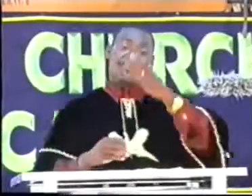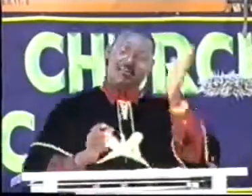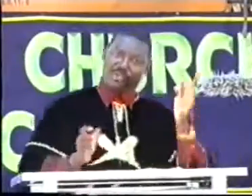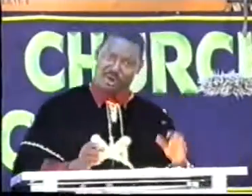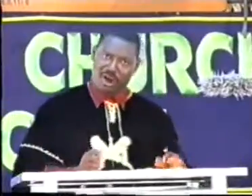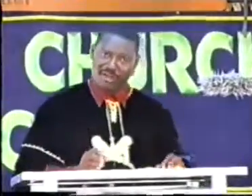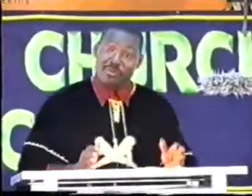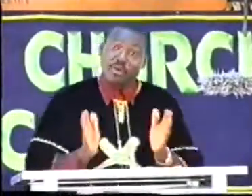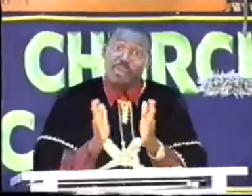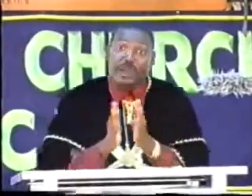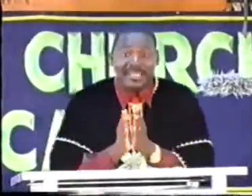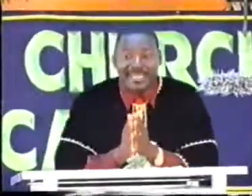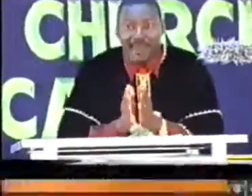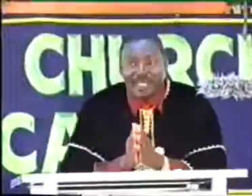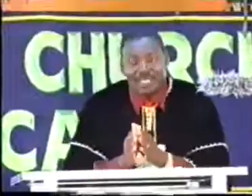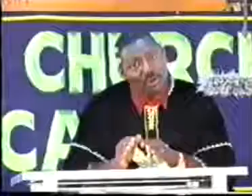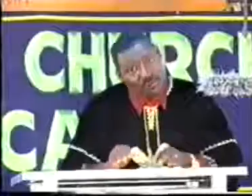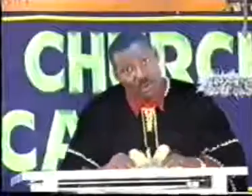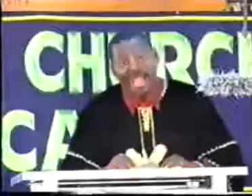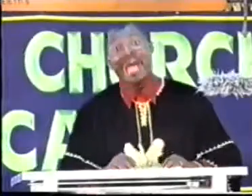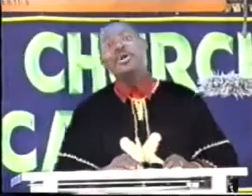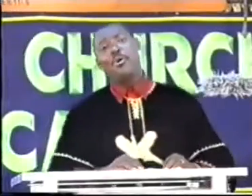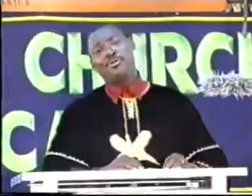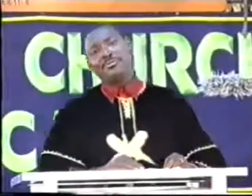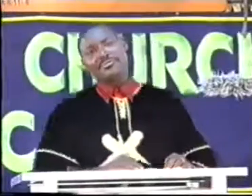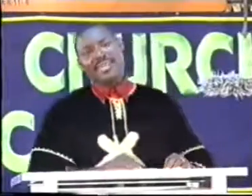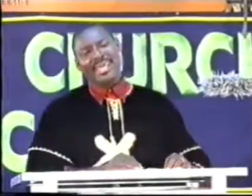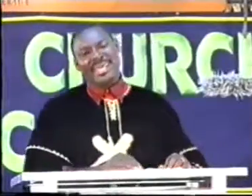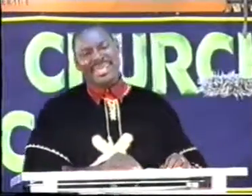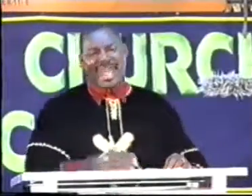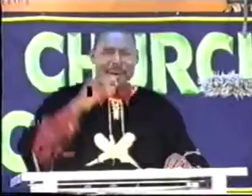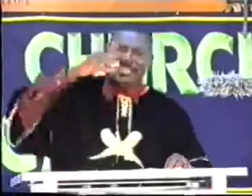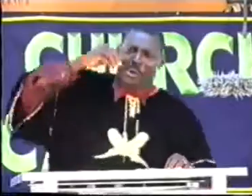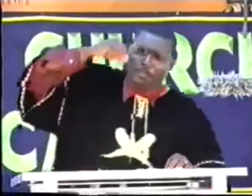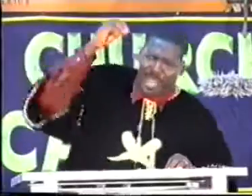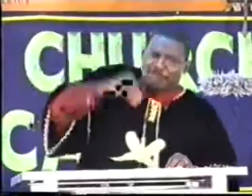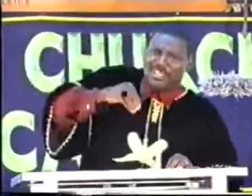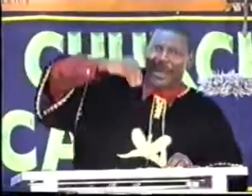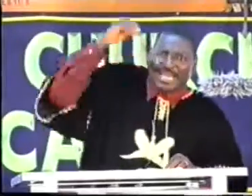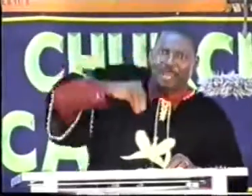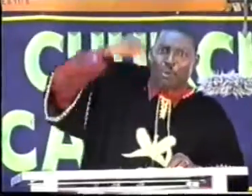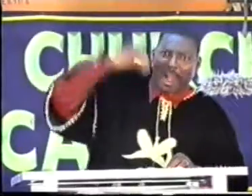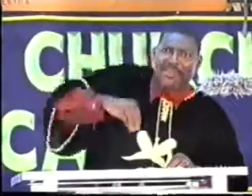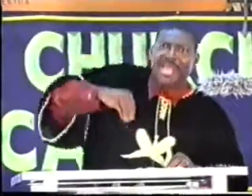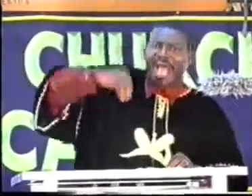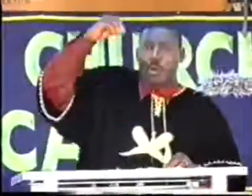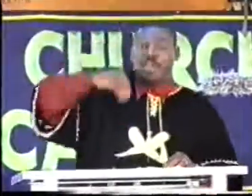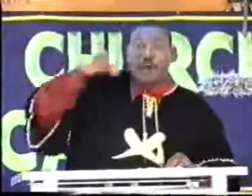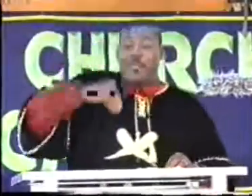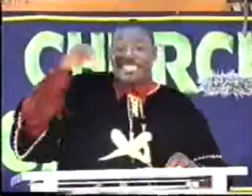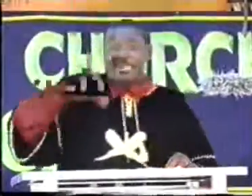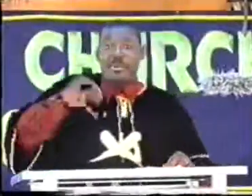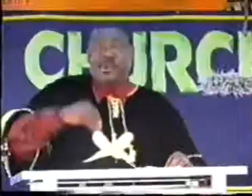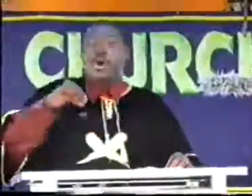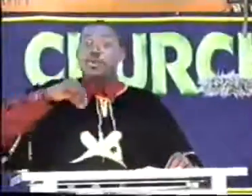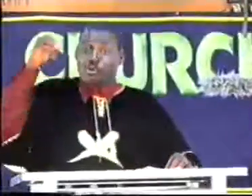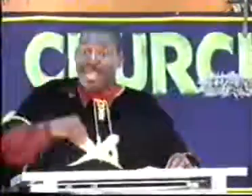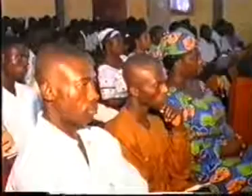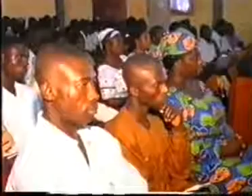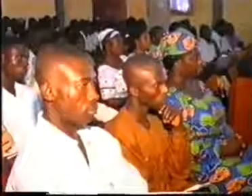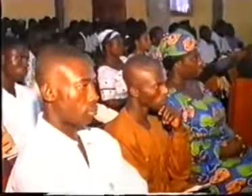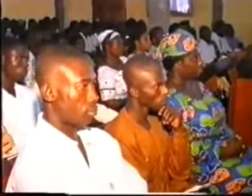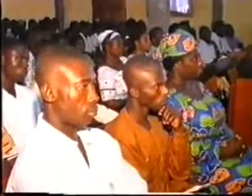so forth and so on. Those will be born in some mammy. So often do I add you. Then once I won't be able to back can no quarry, I won't go past seven mono,